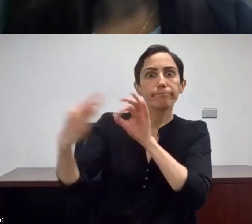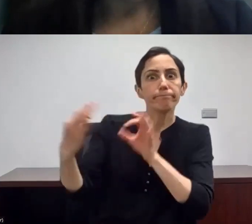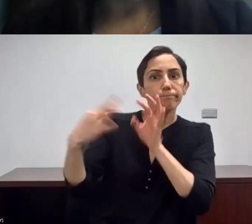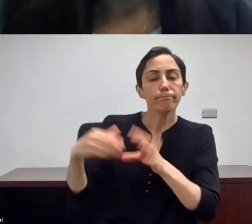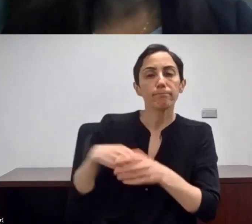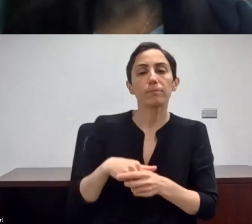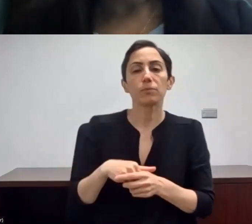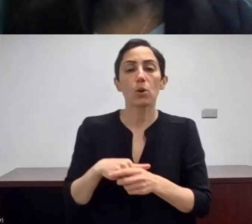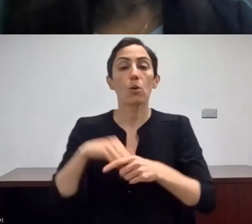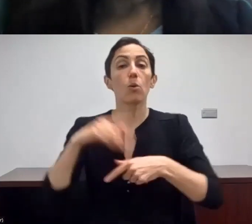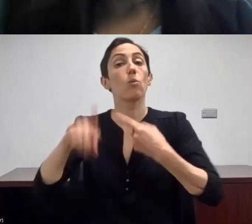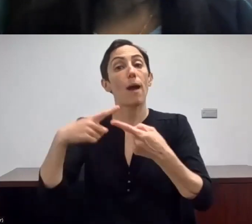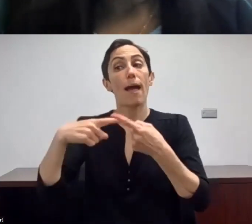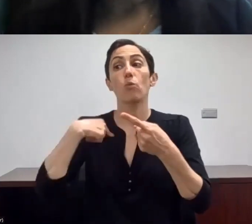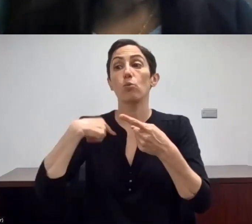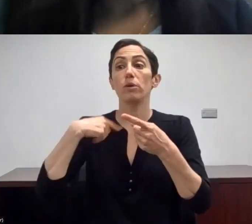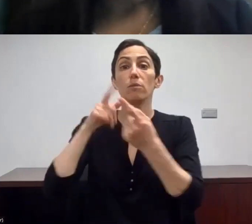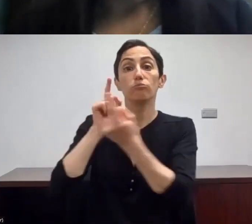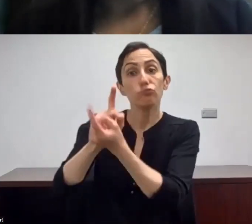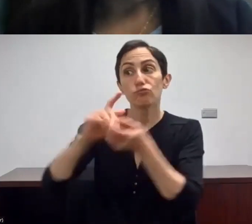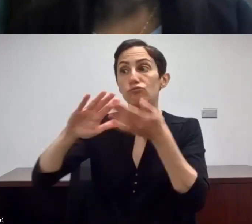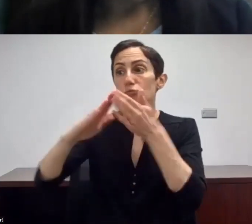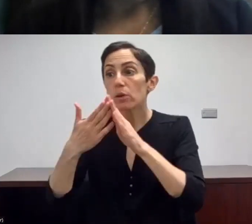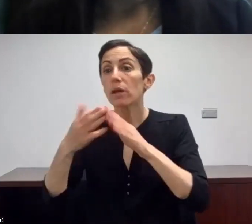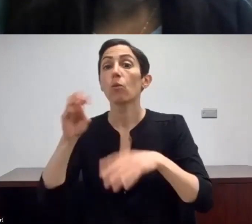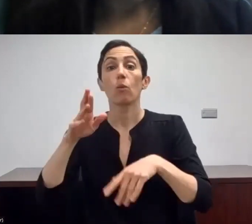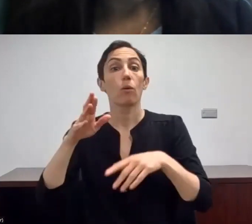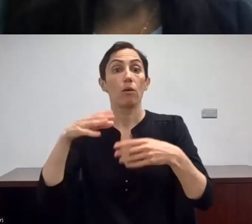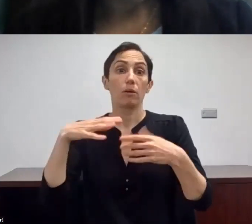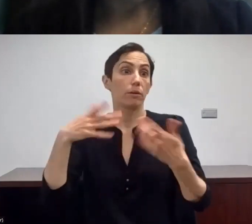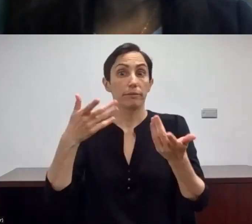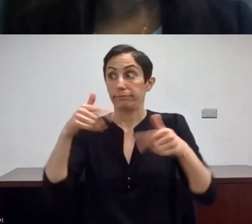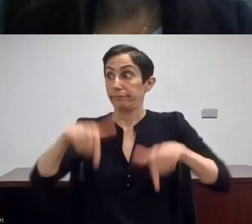groups, we want to hear from you about what